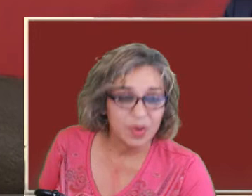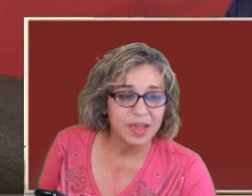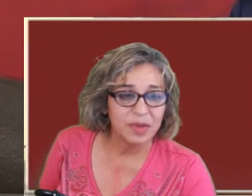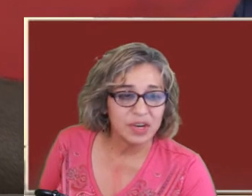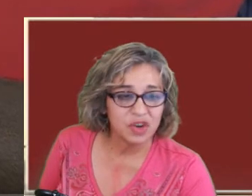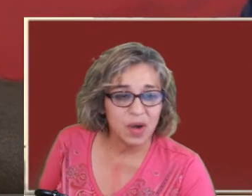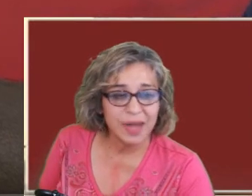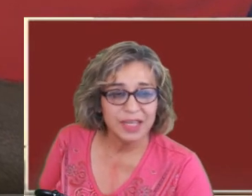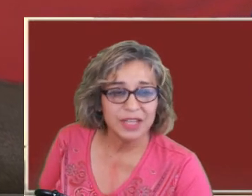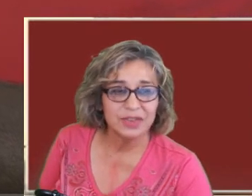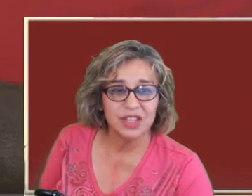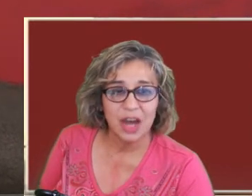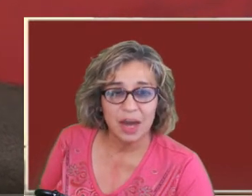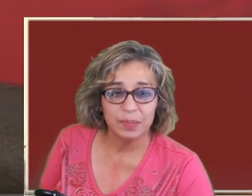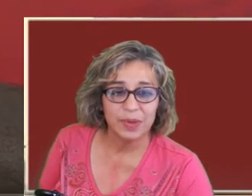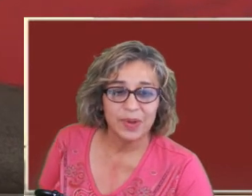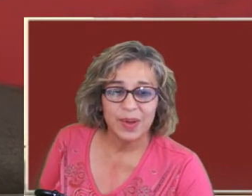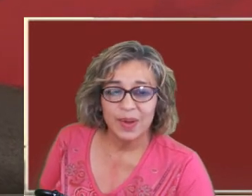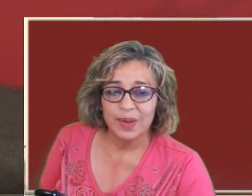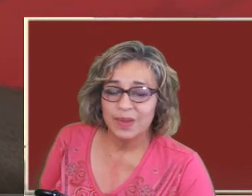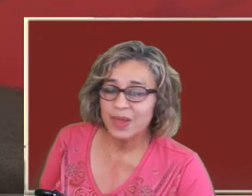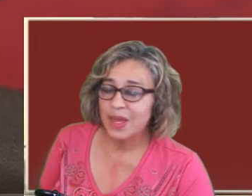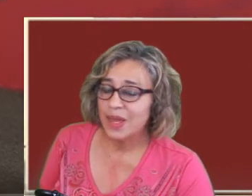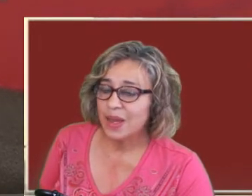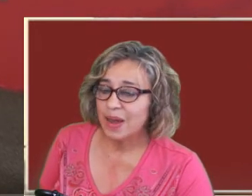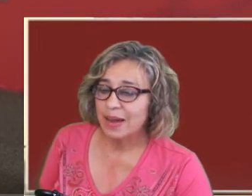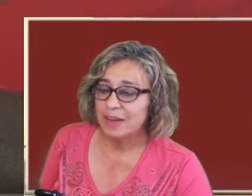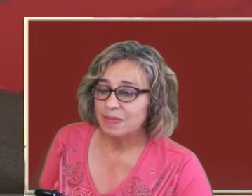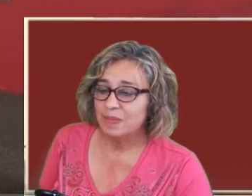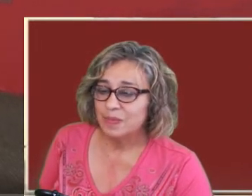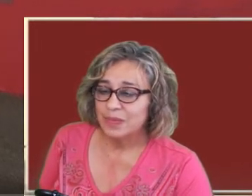that where they were trying to stop the